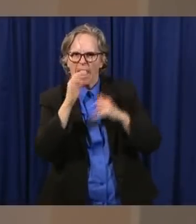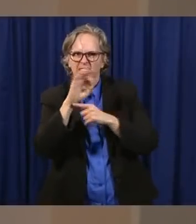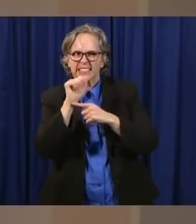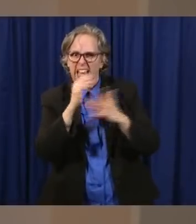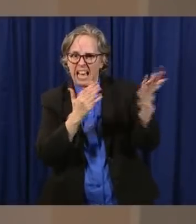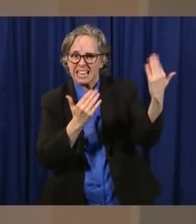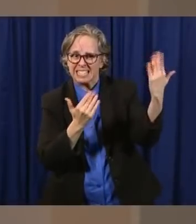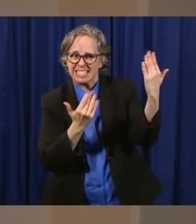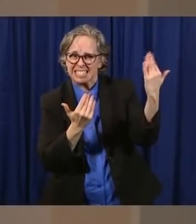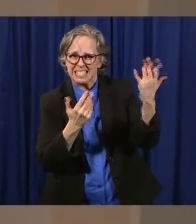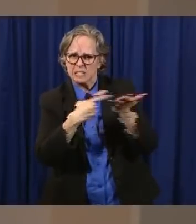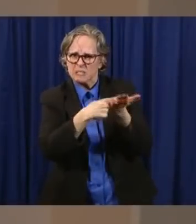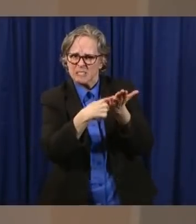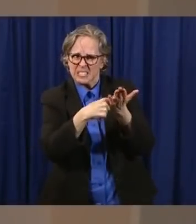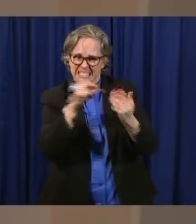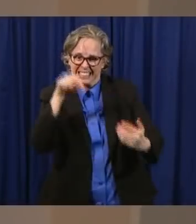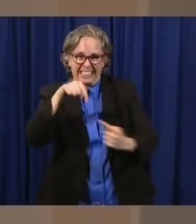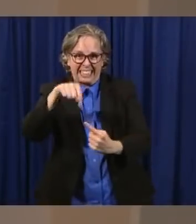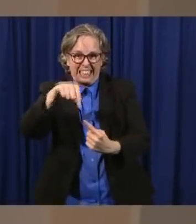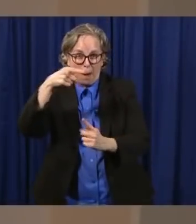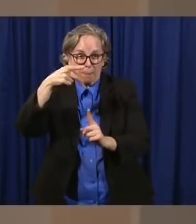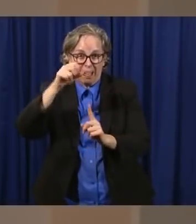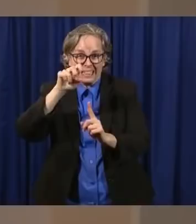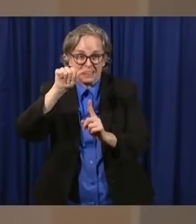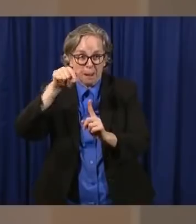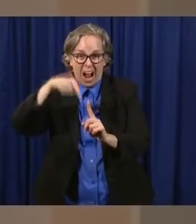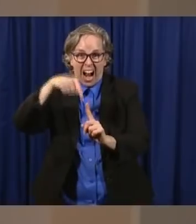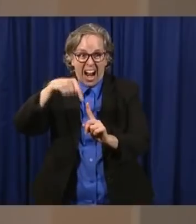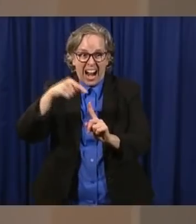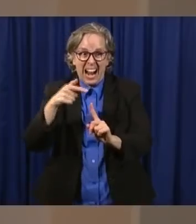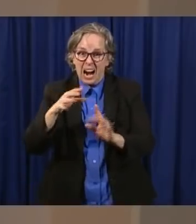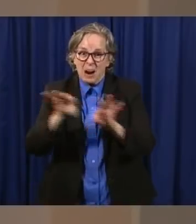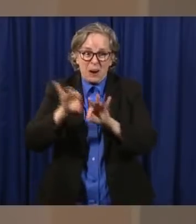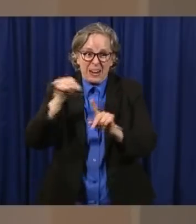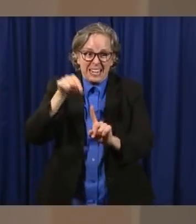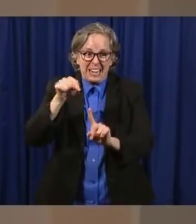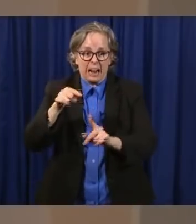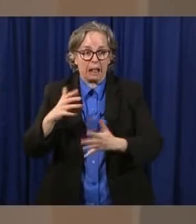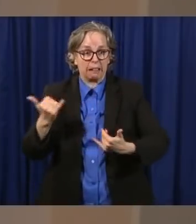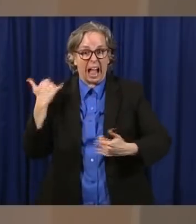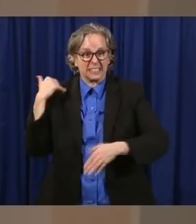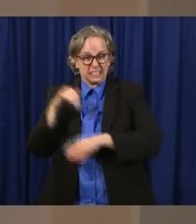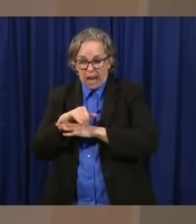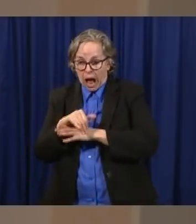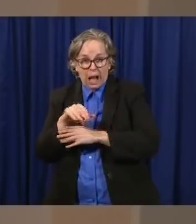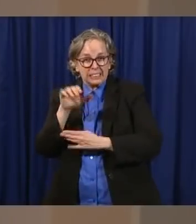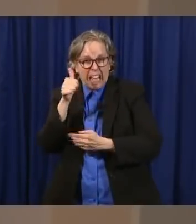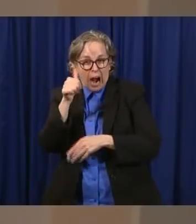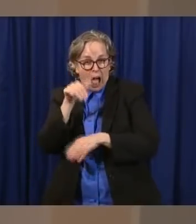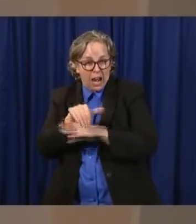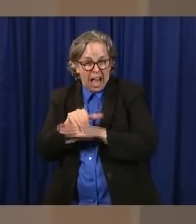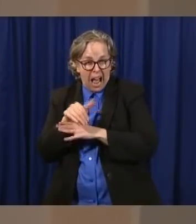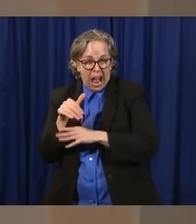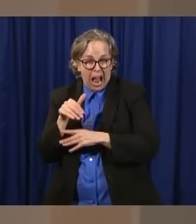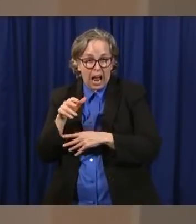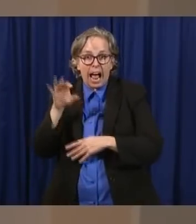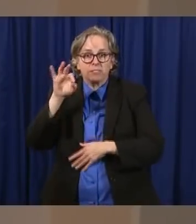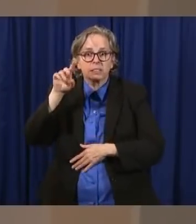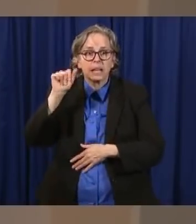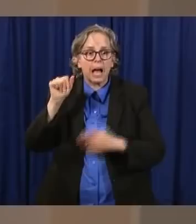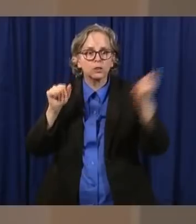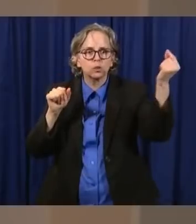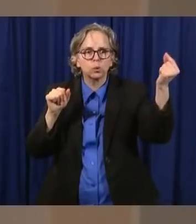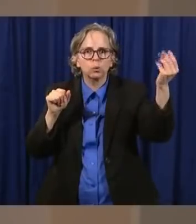front of them. And I really appreciate the fact that at 10 o'clock last night, we got word that they have FDA approval for